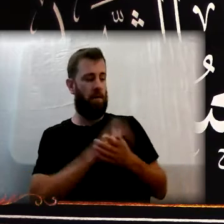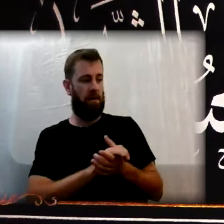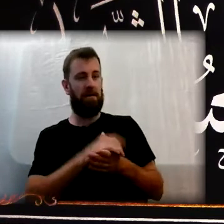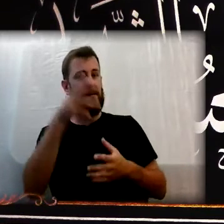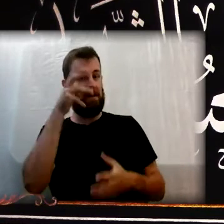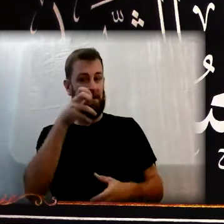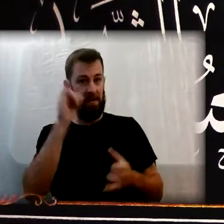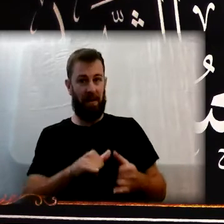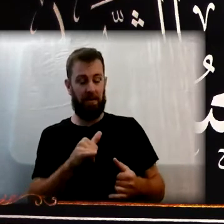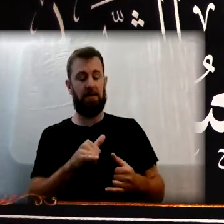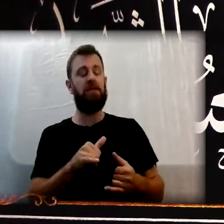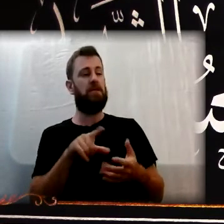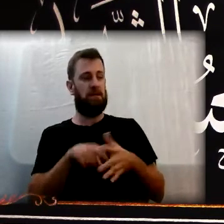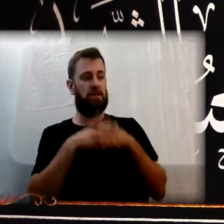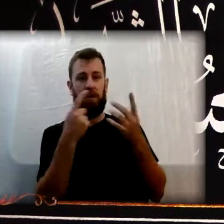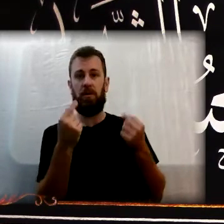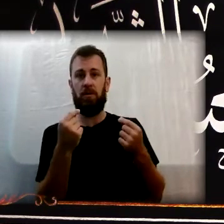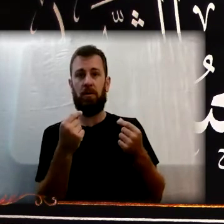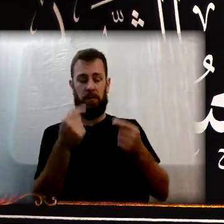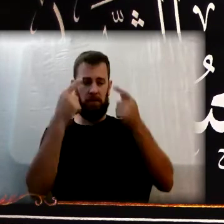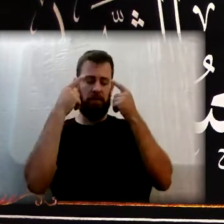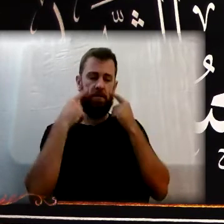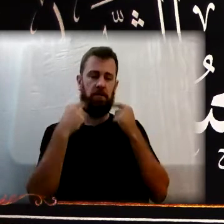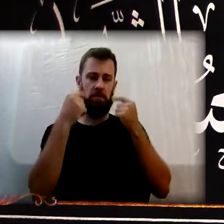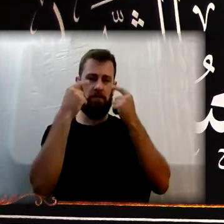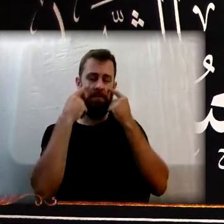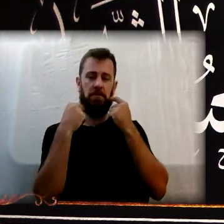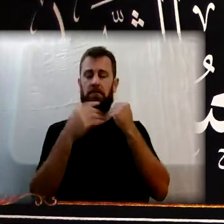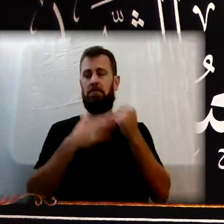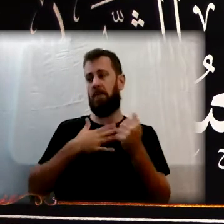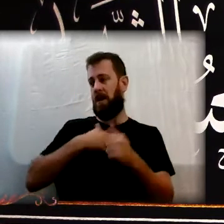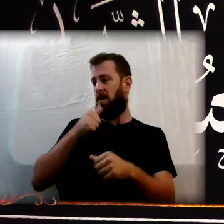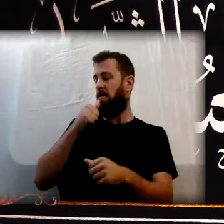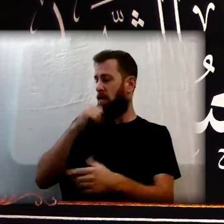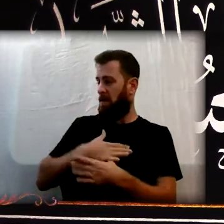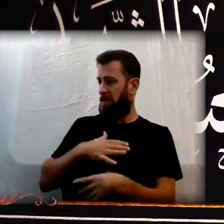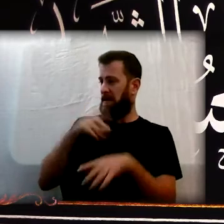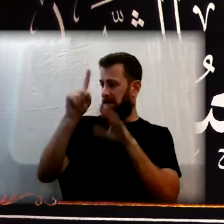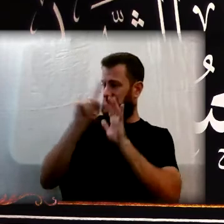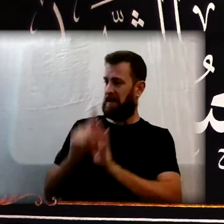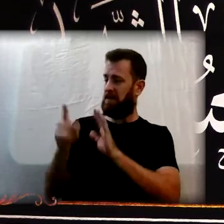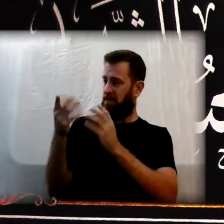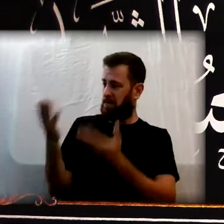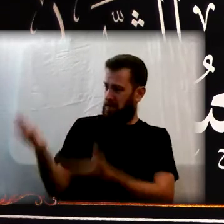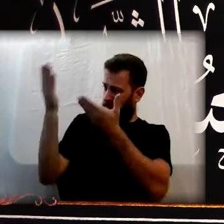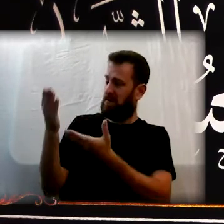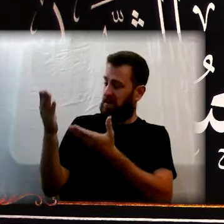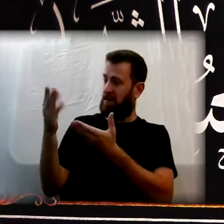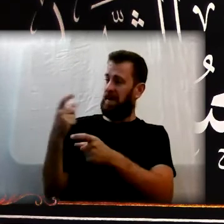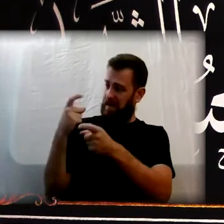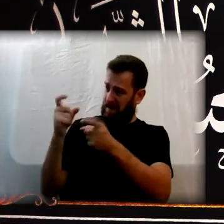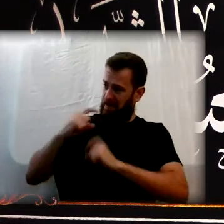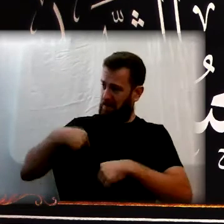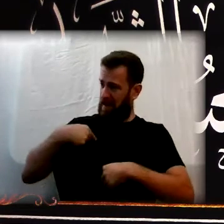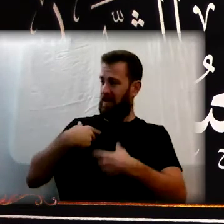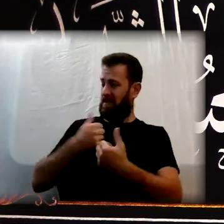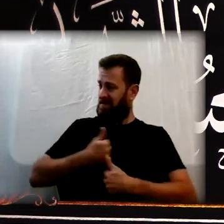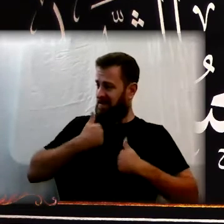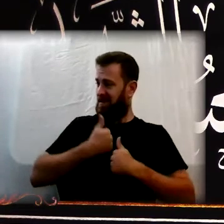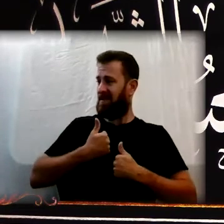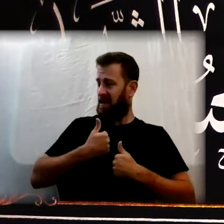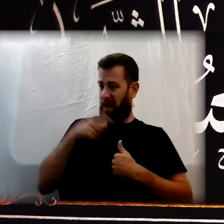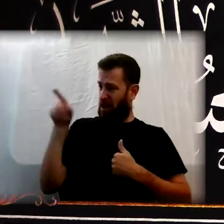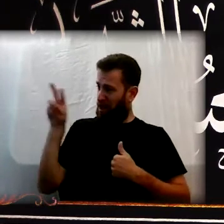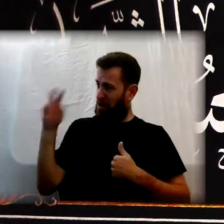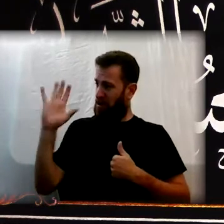of Hur hears this, she begins to weep. She says, oh my lady Zainab, you are giving me